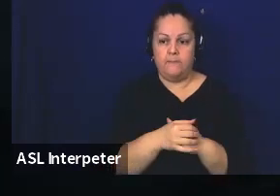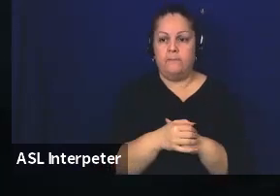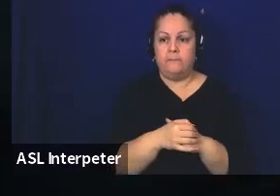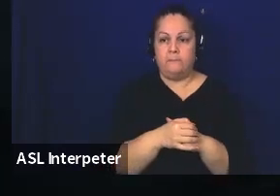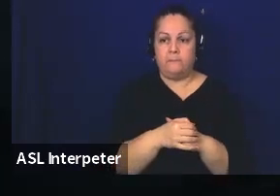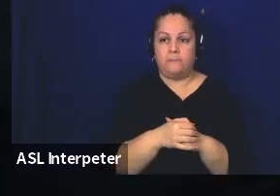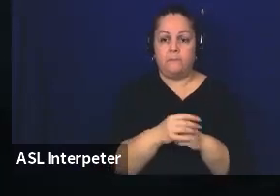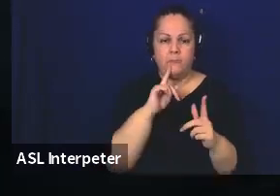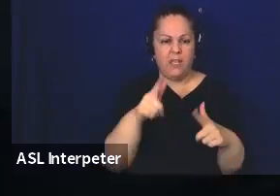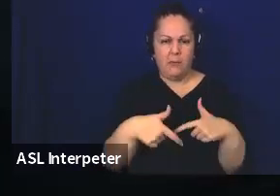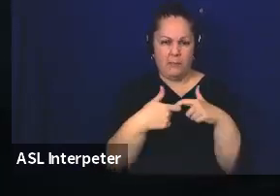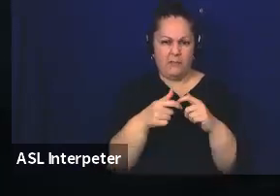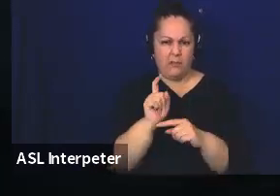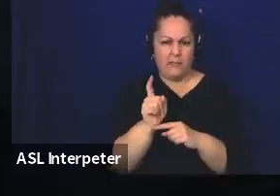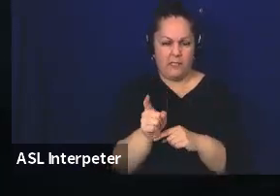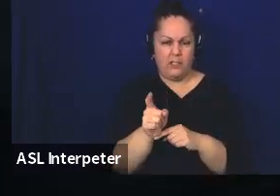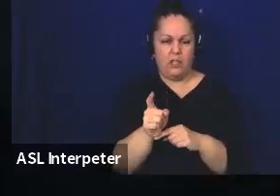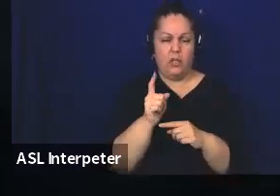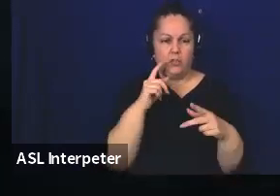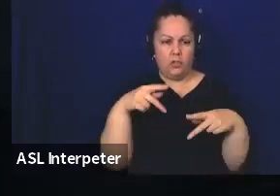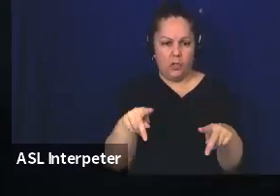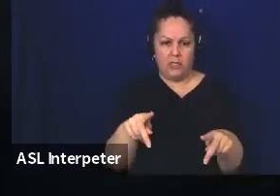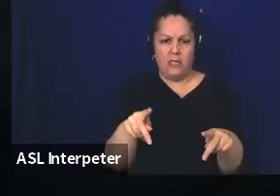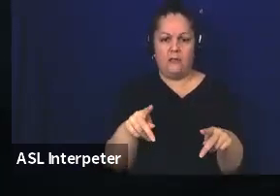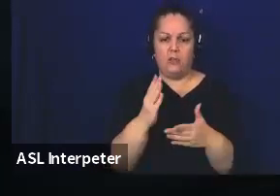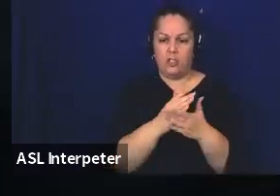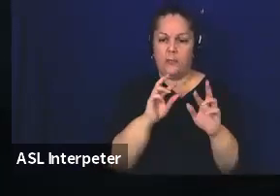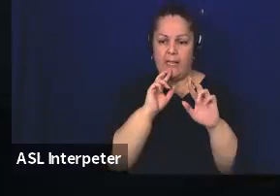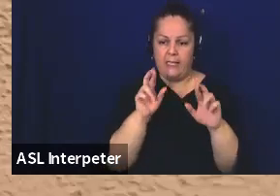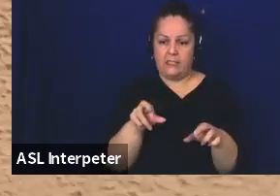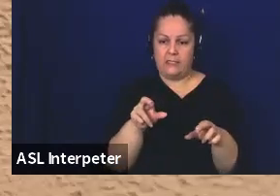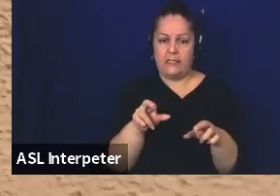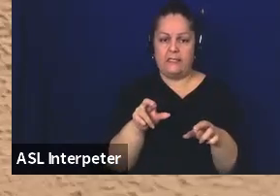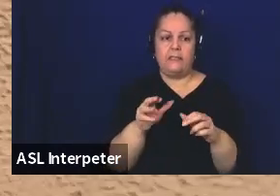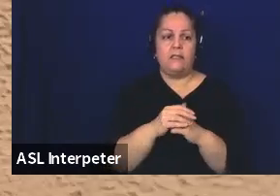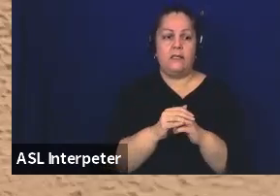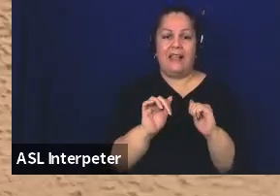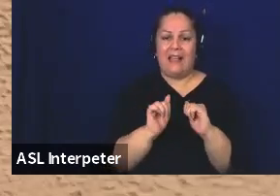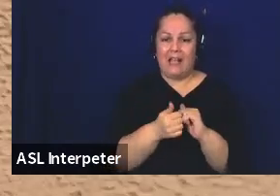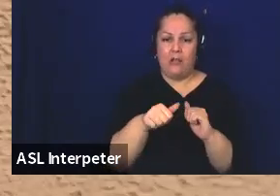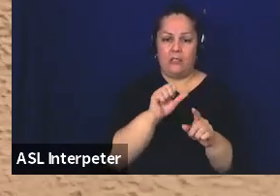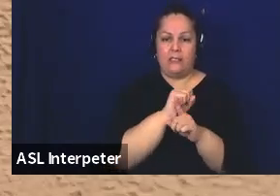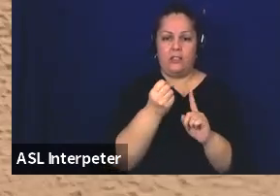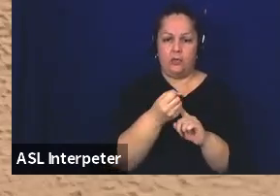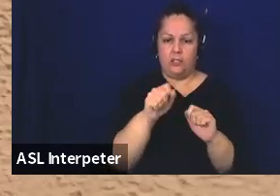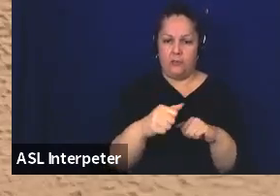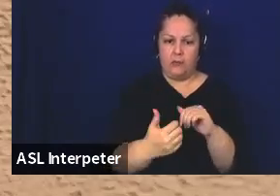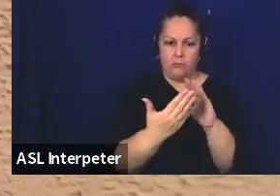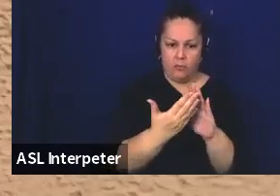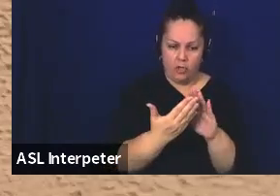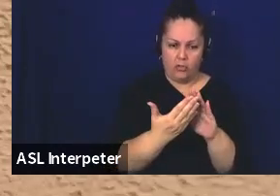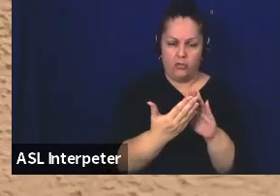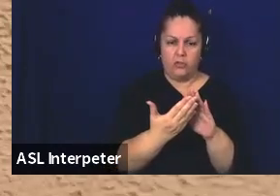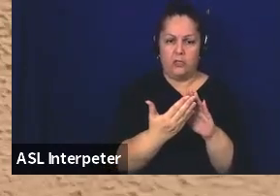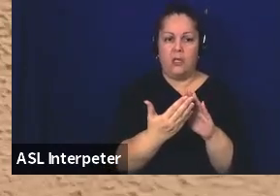So I'm going to pause for a moment to allow for some answers here. How should this situation be approached, given